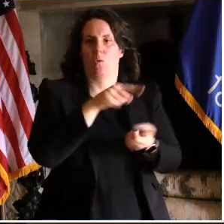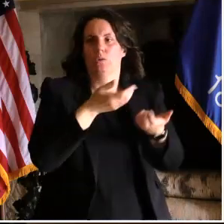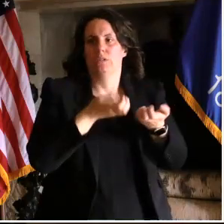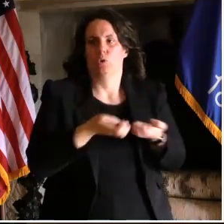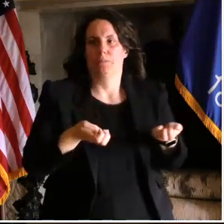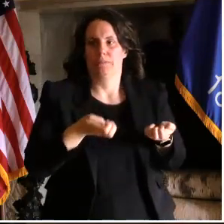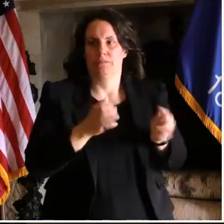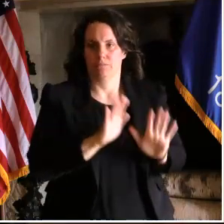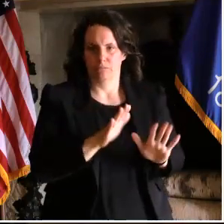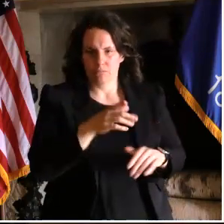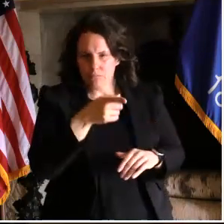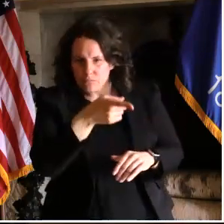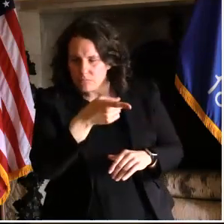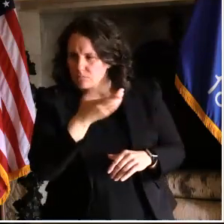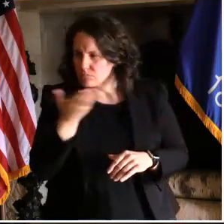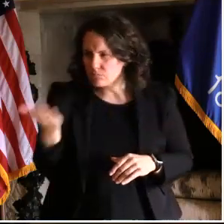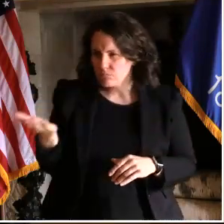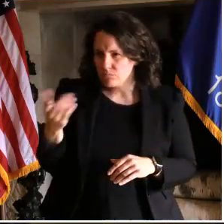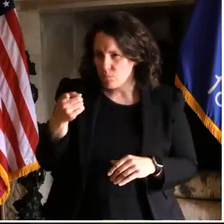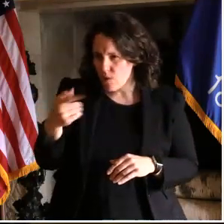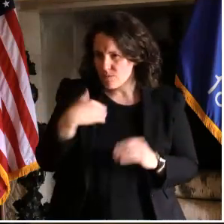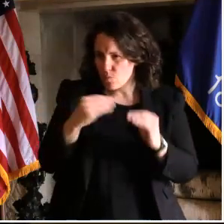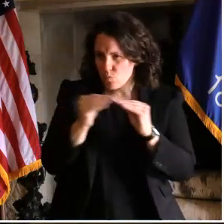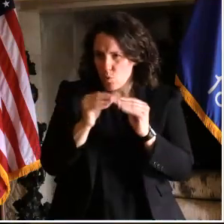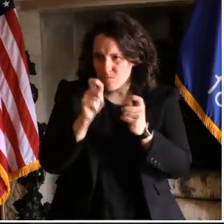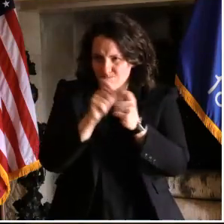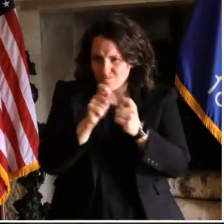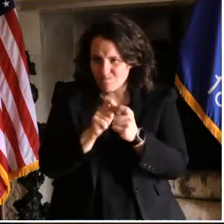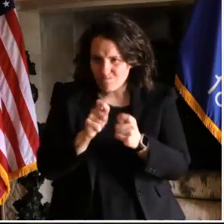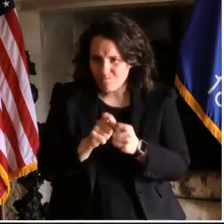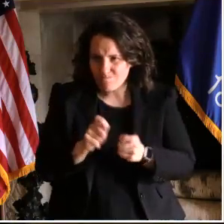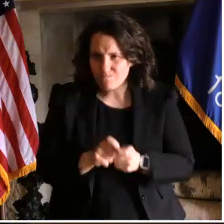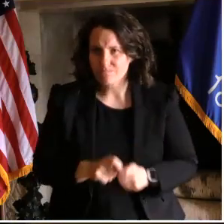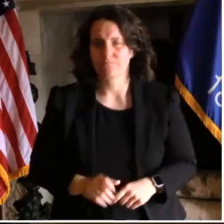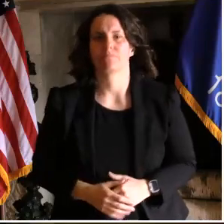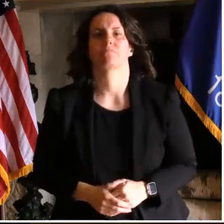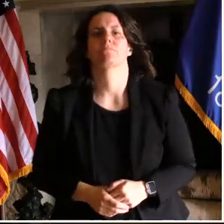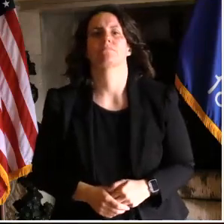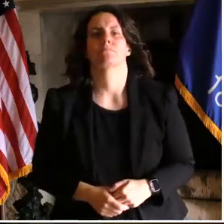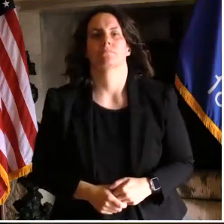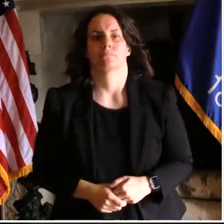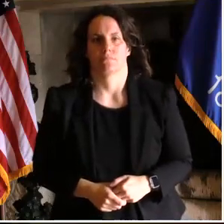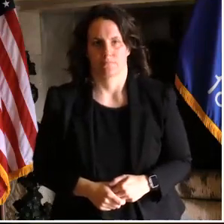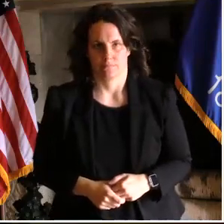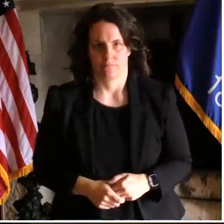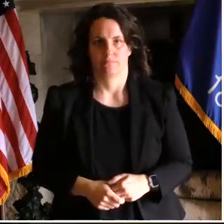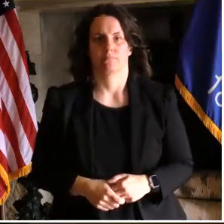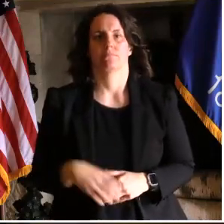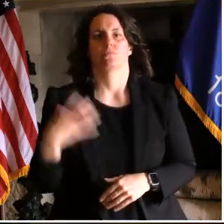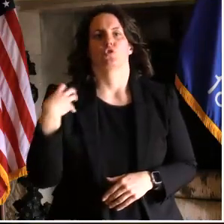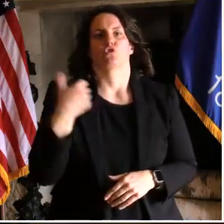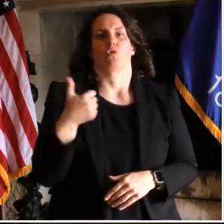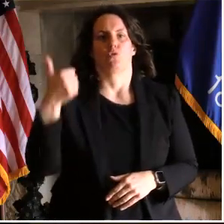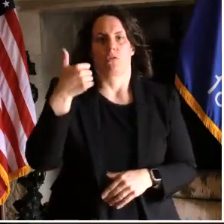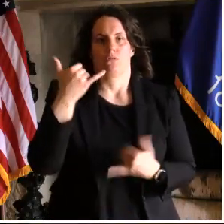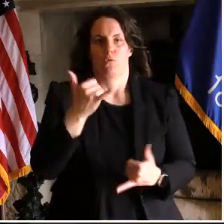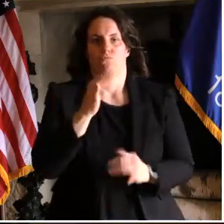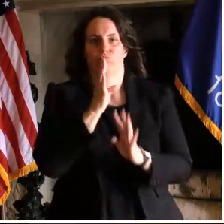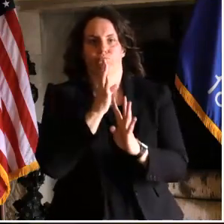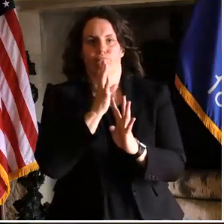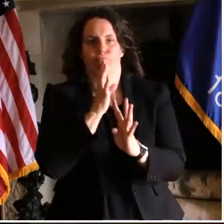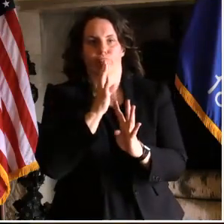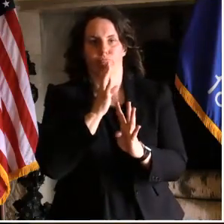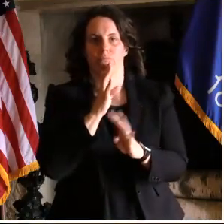Sure. On the logistics side, the big distinction here is that we want to make sure everyone knows that we're doing the distribution